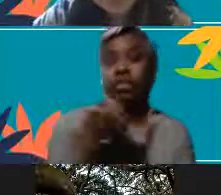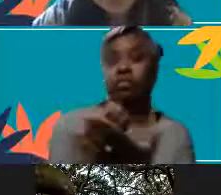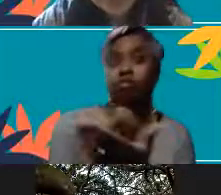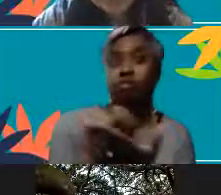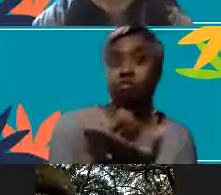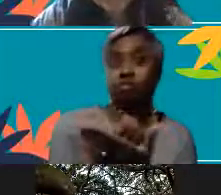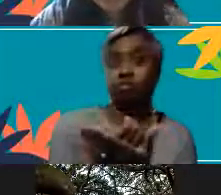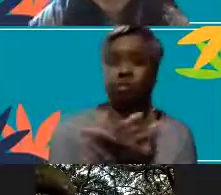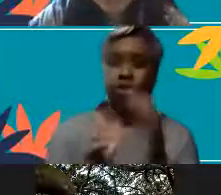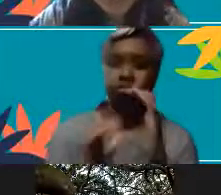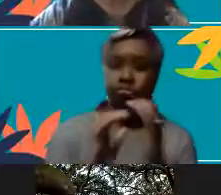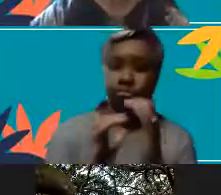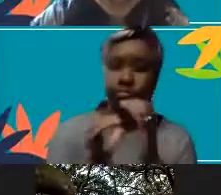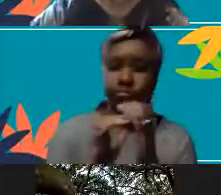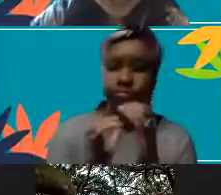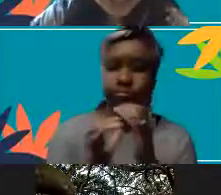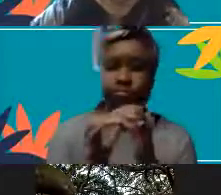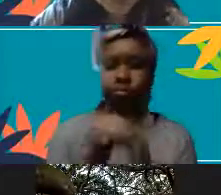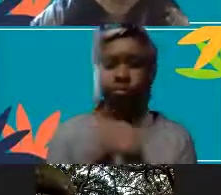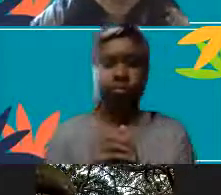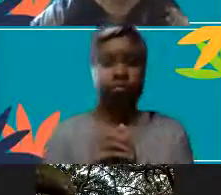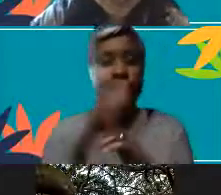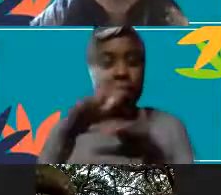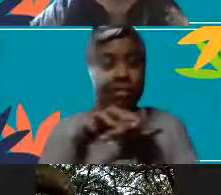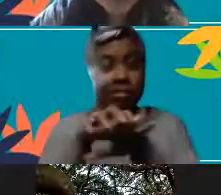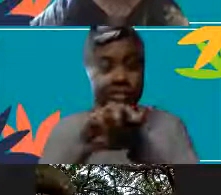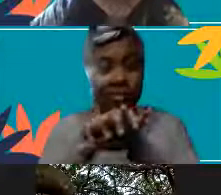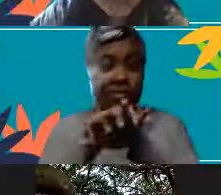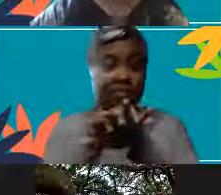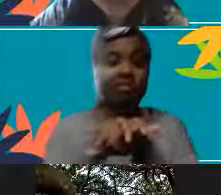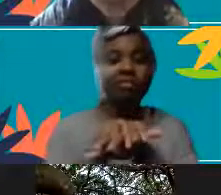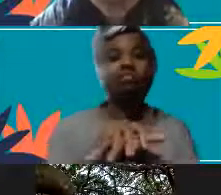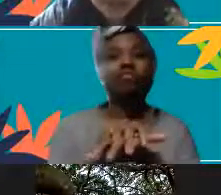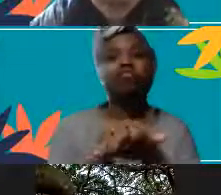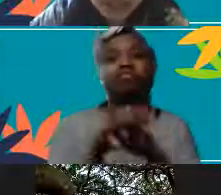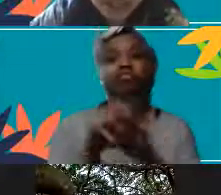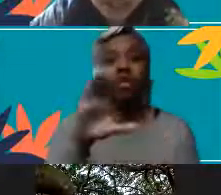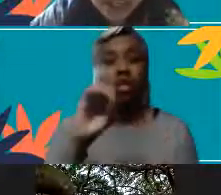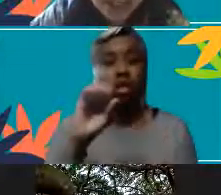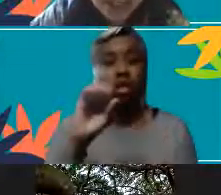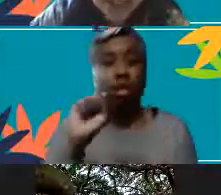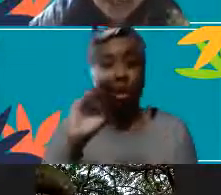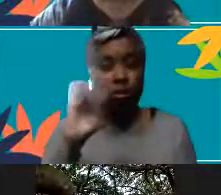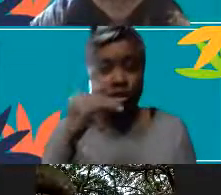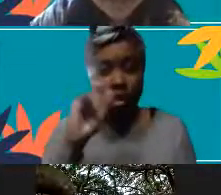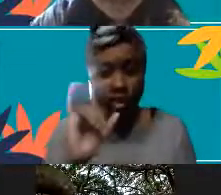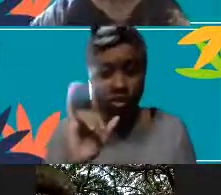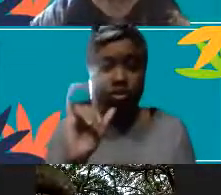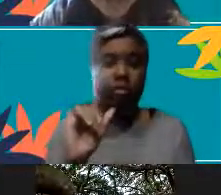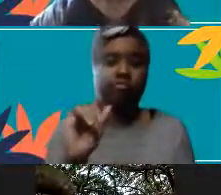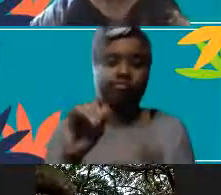with frames like the just transition and indigenous cosmology, buen vivir, or global well-being. Building a